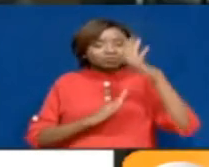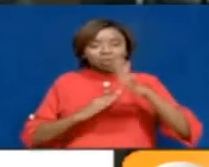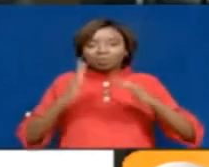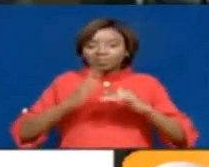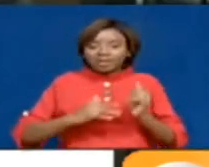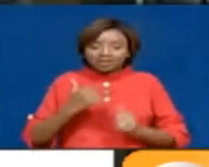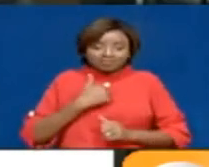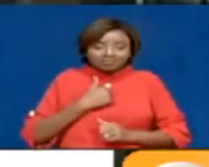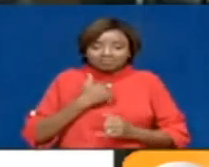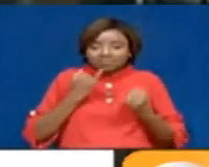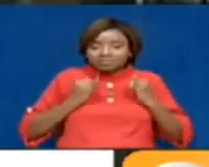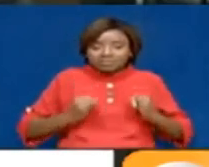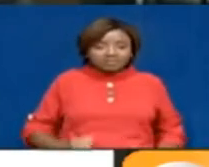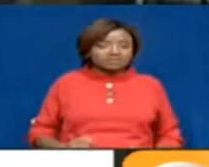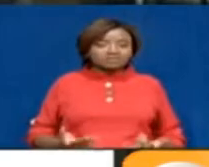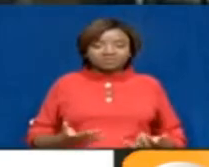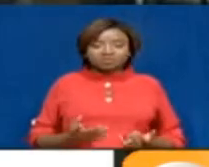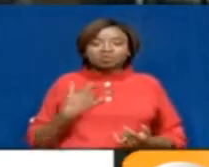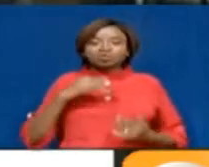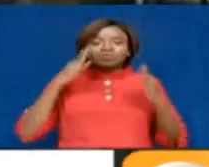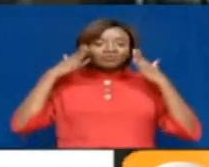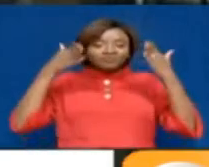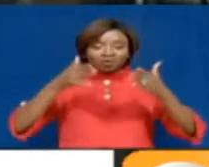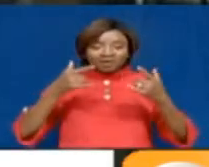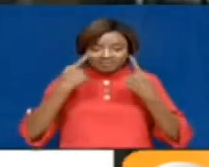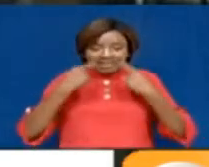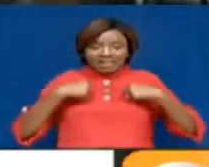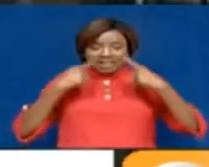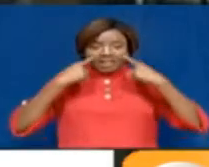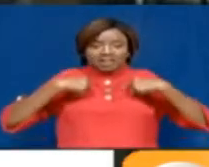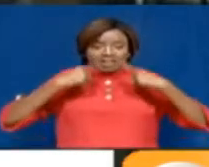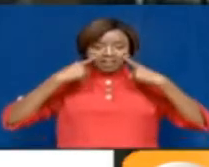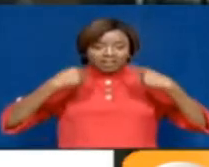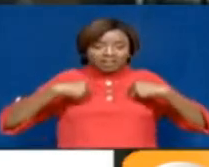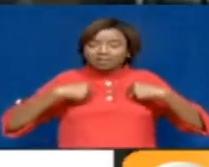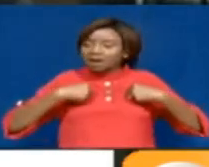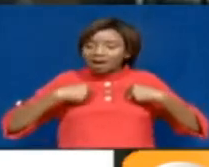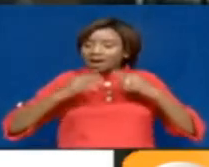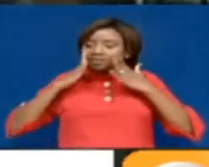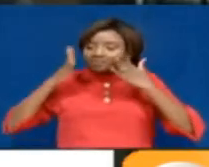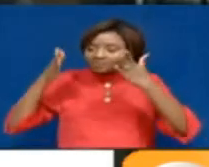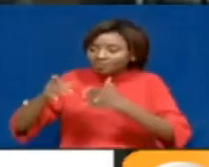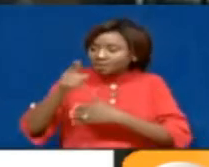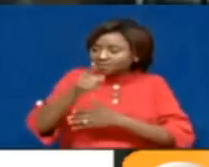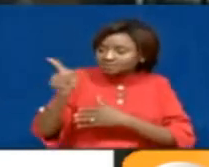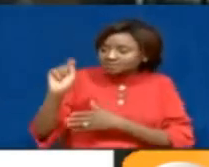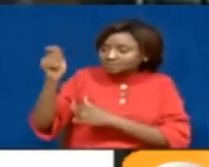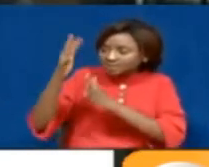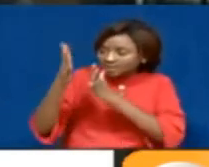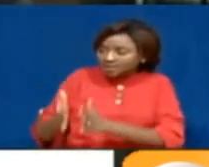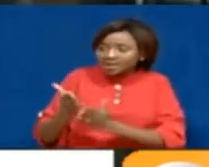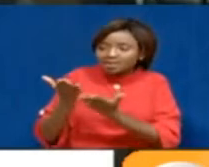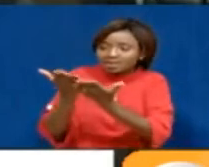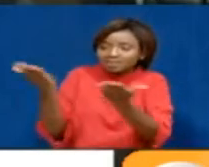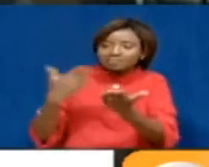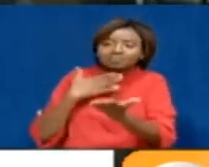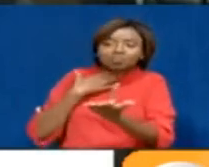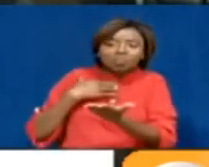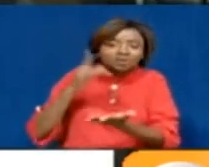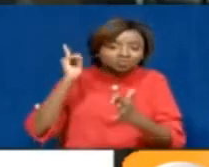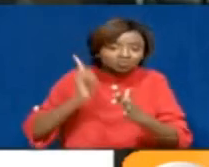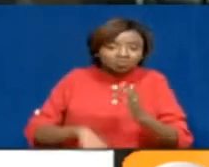us. Let us not put me at the center. Let's put the Kenyan at the center of the discussion. Let us think